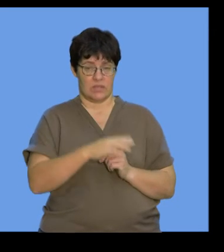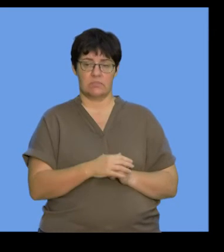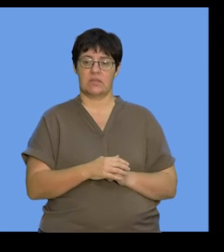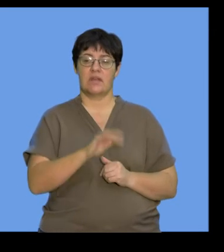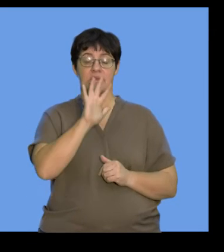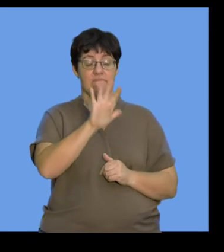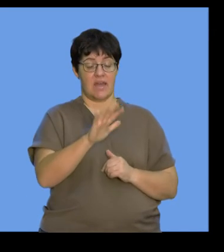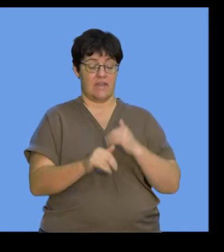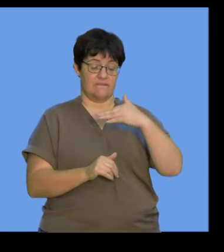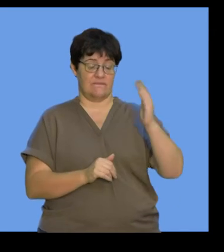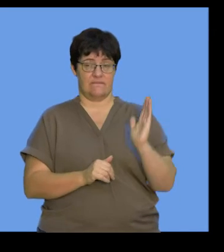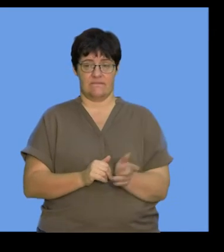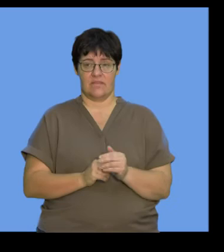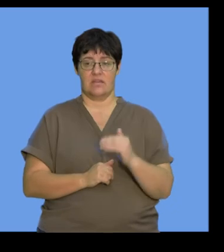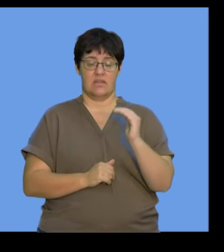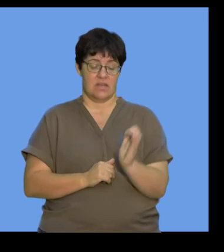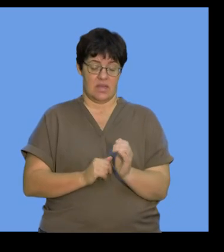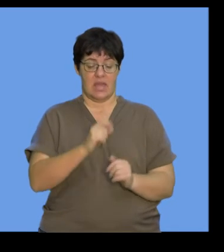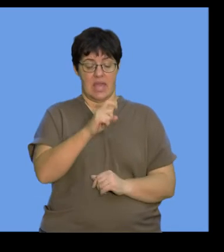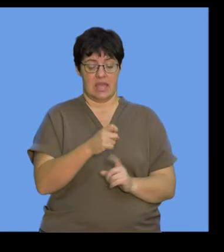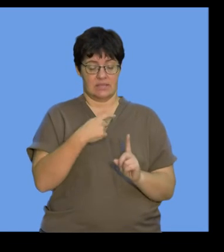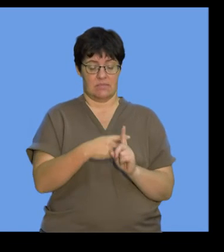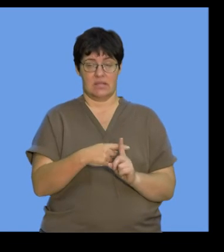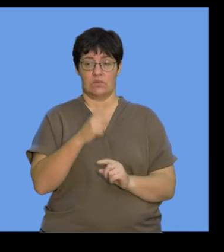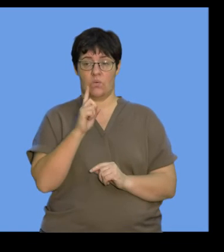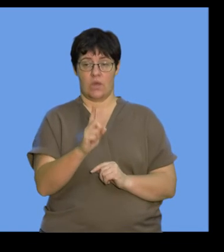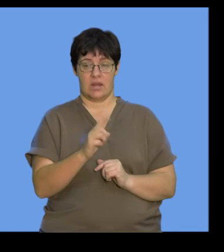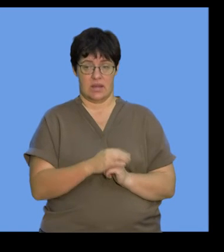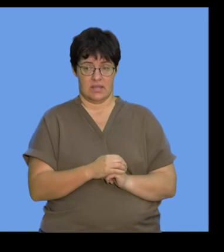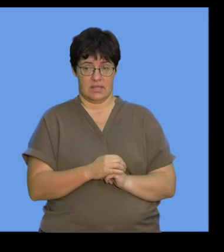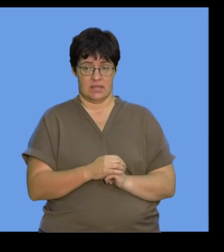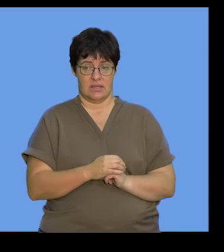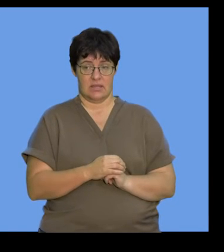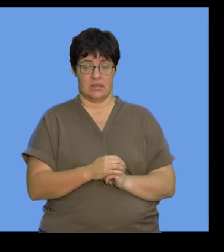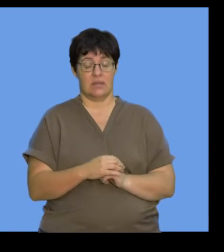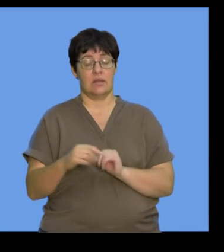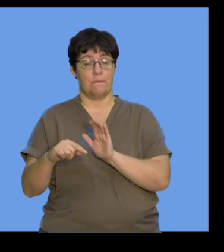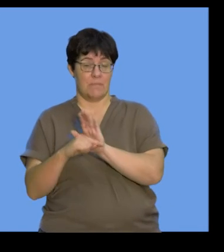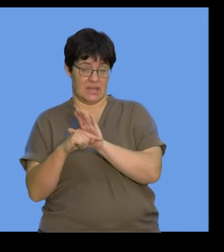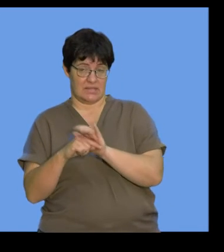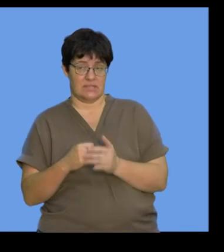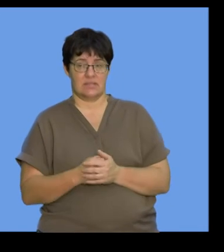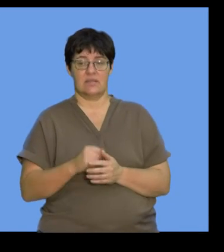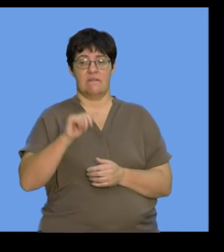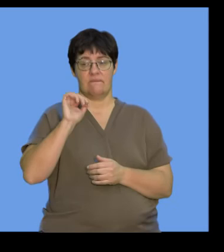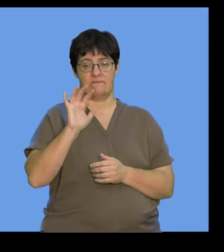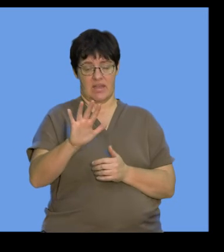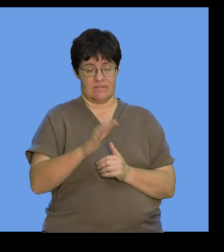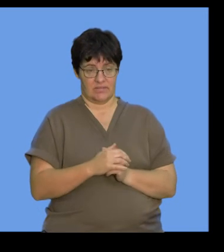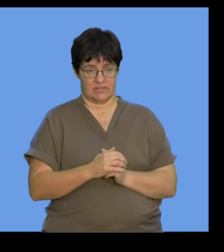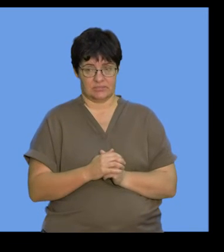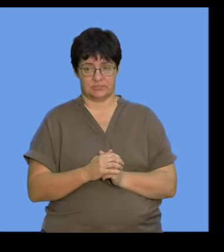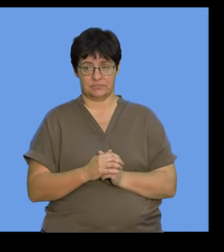5 into x plus 1, that's the factor for this one, minus